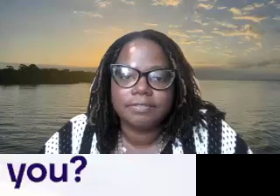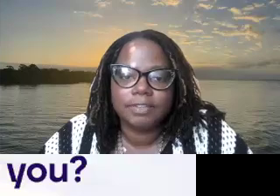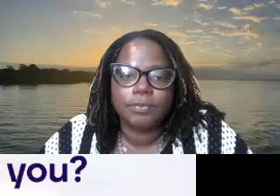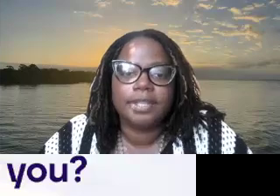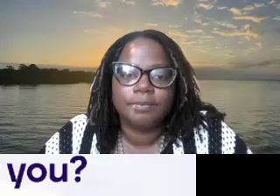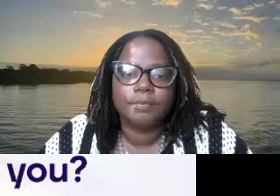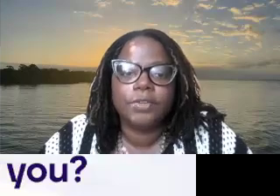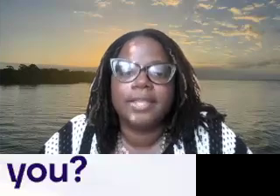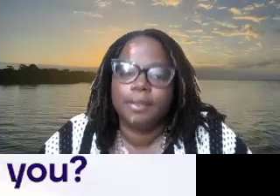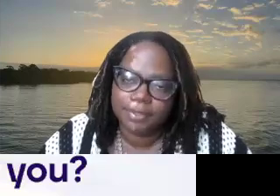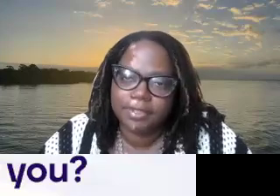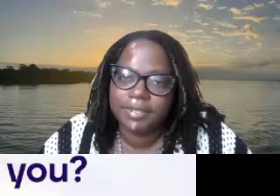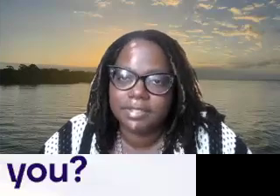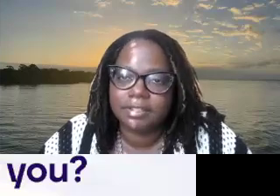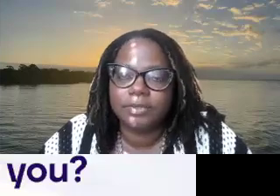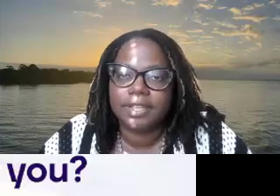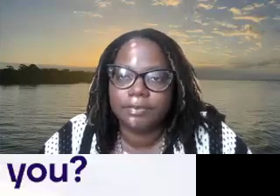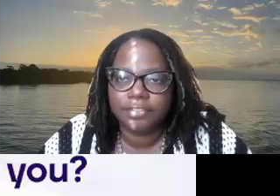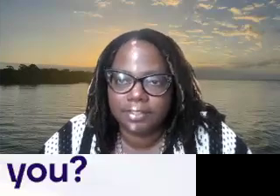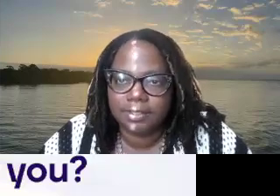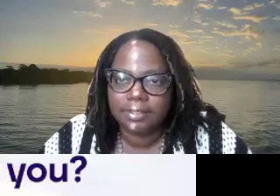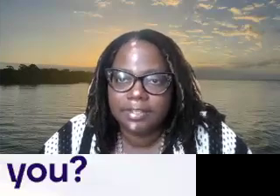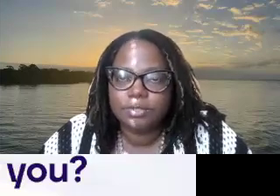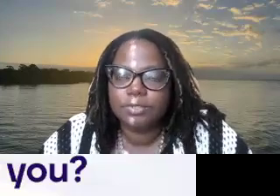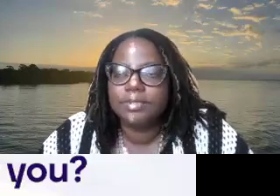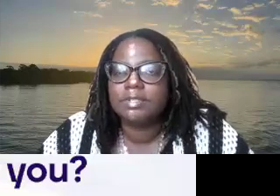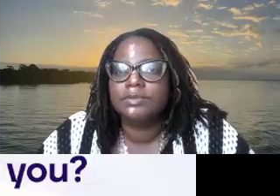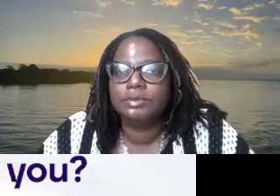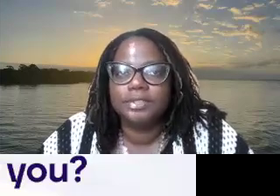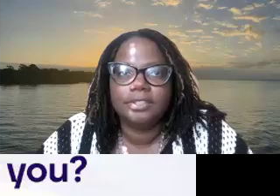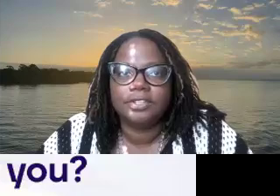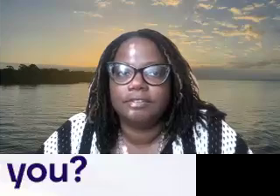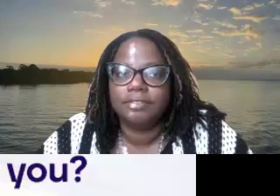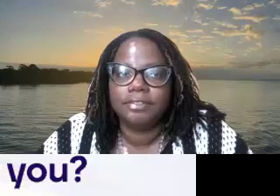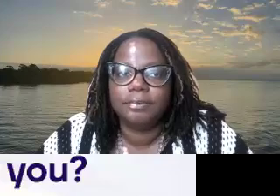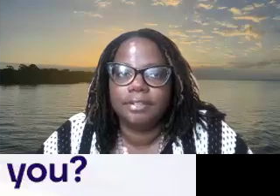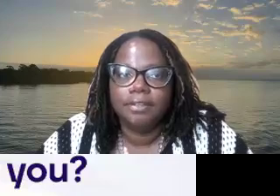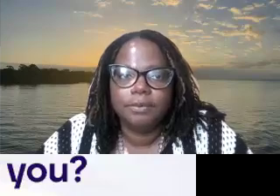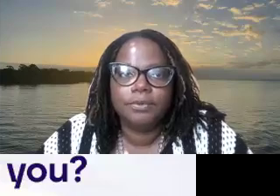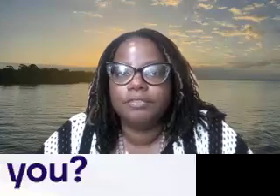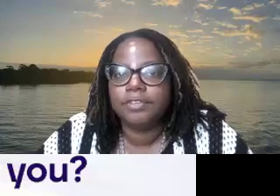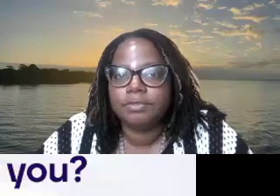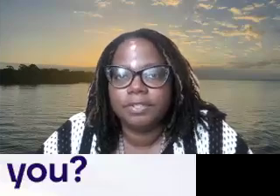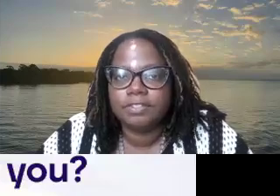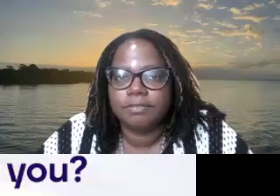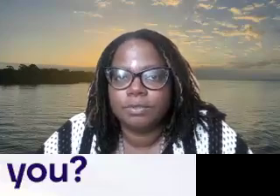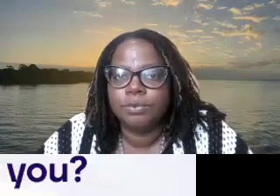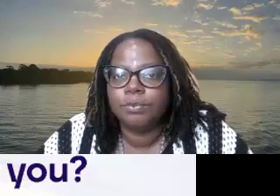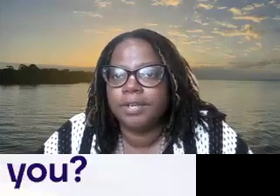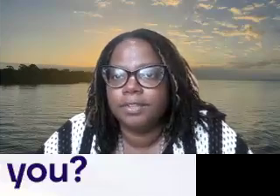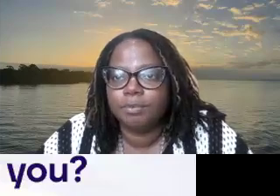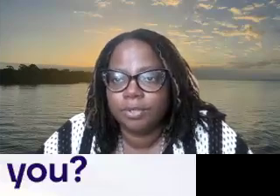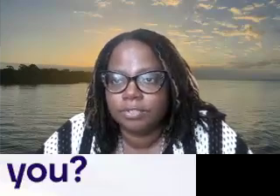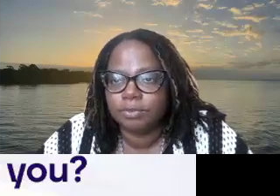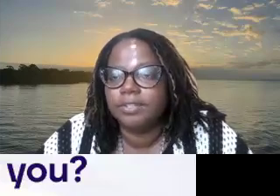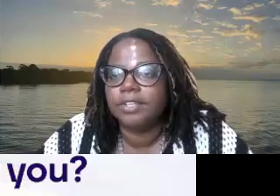that sense of like what that empathy basically, what that would feel like. So doing this cultural humility check of knowing who are your friends and relatives,